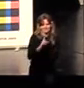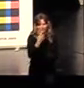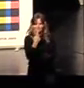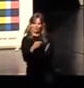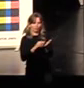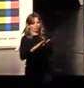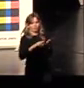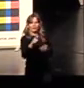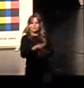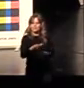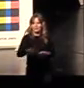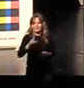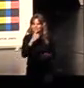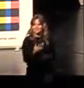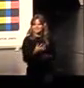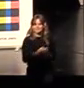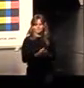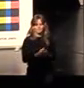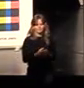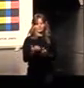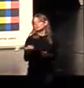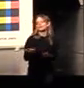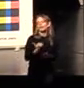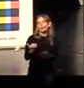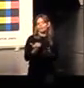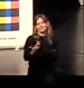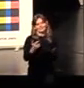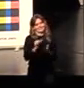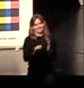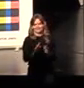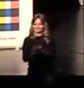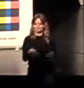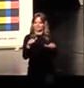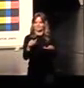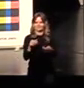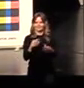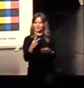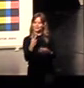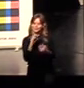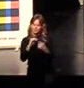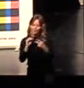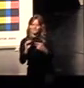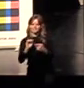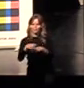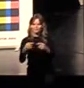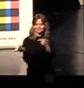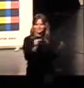the point nu toe karakteristieks intresting verharde beet dat is in feite debate on democracy